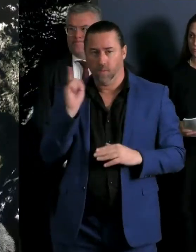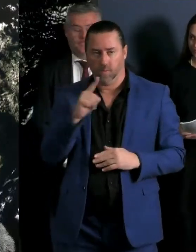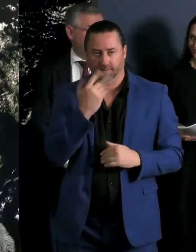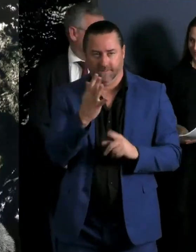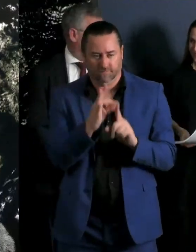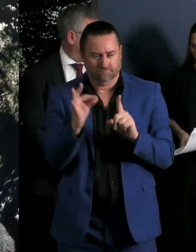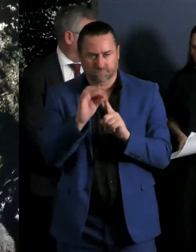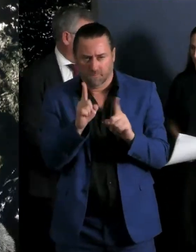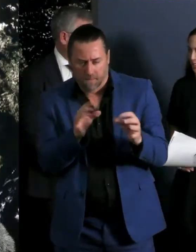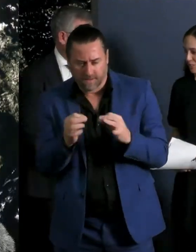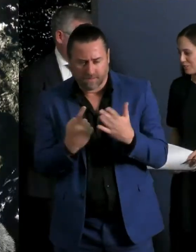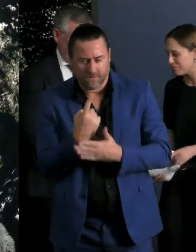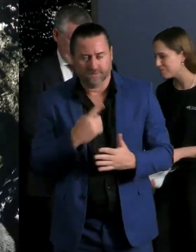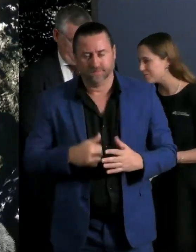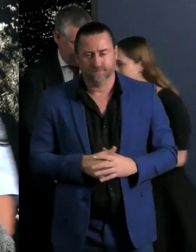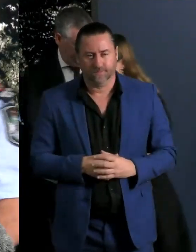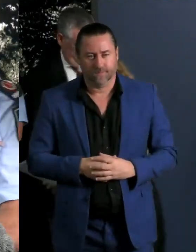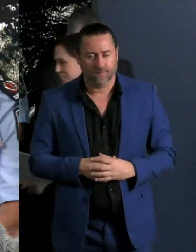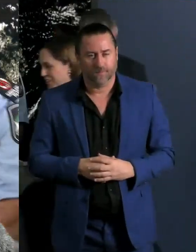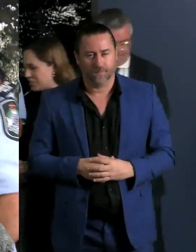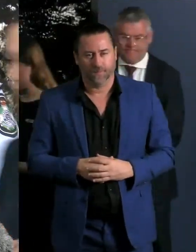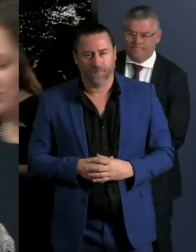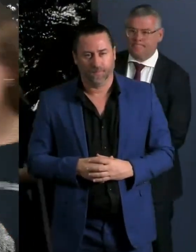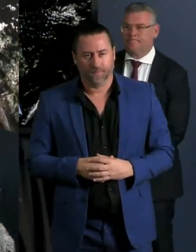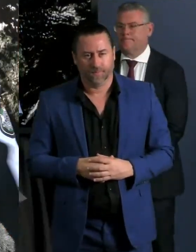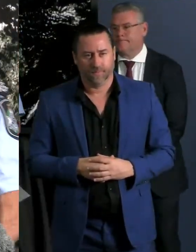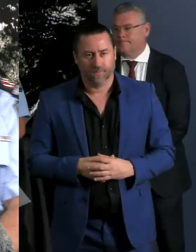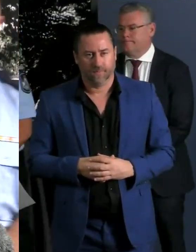update. Laura?